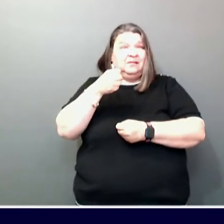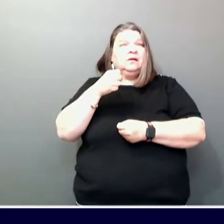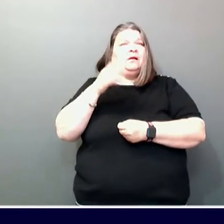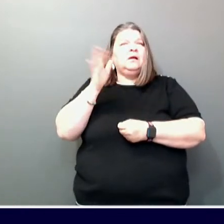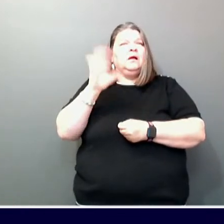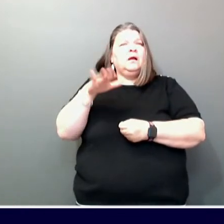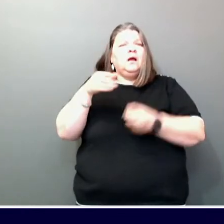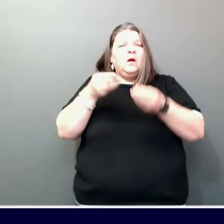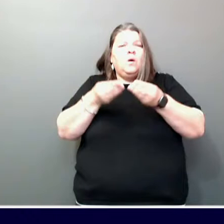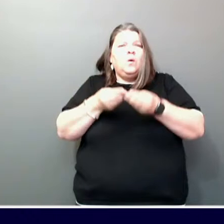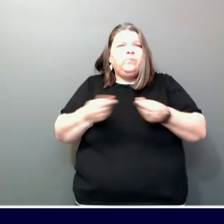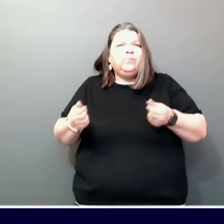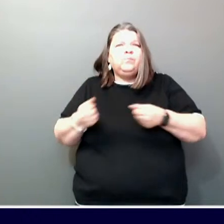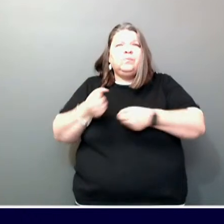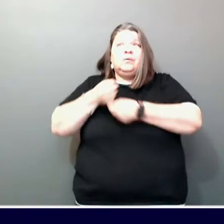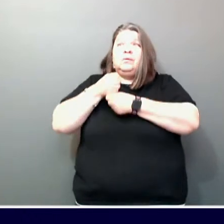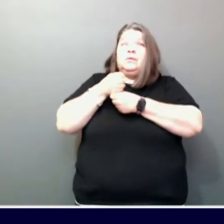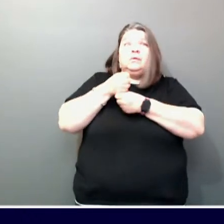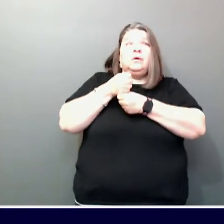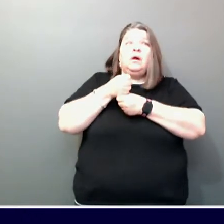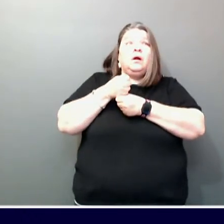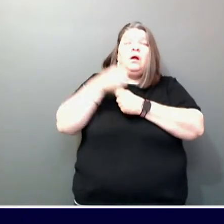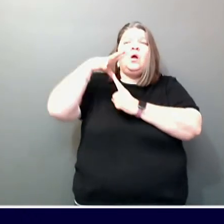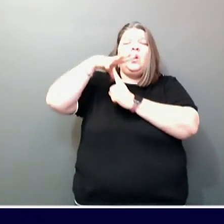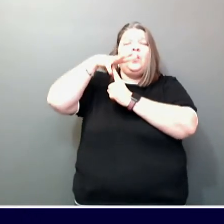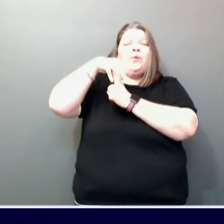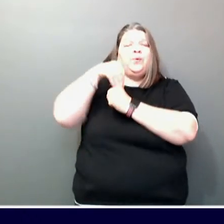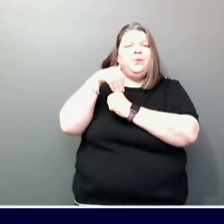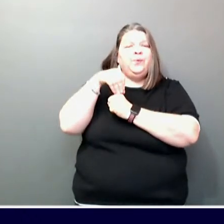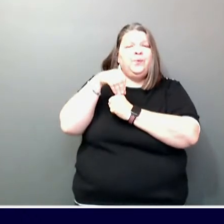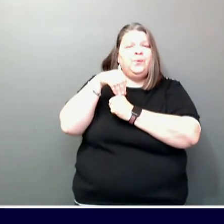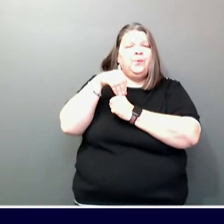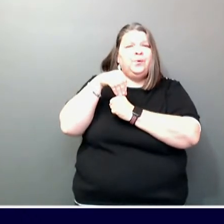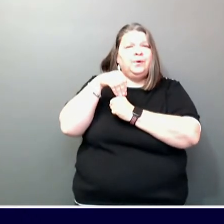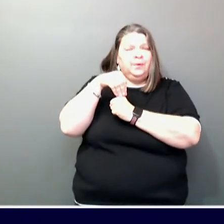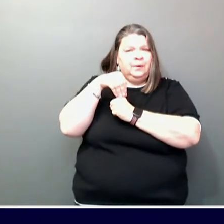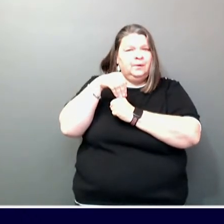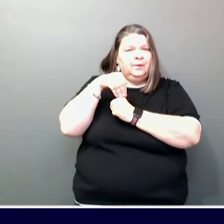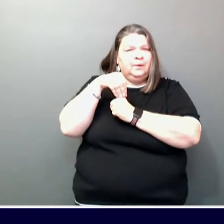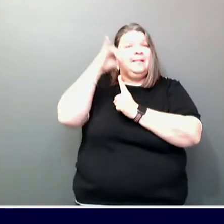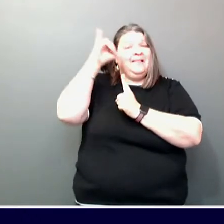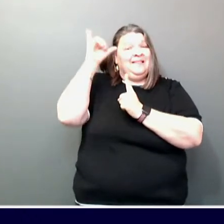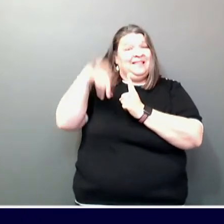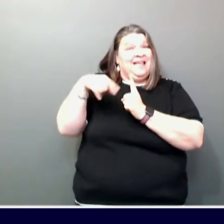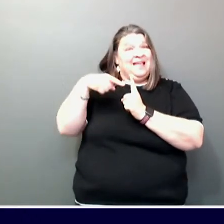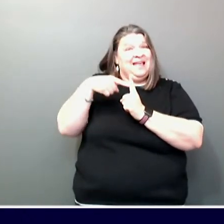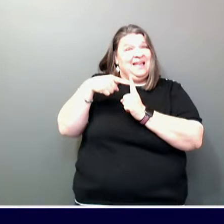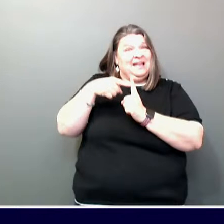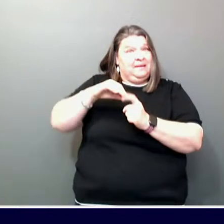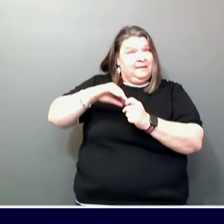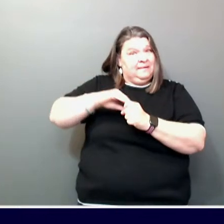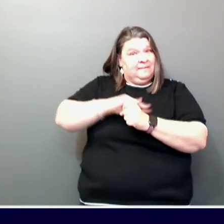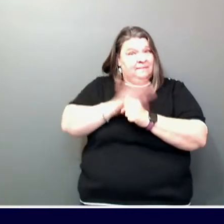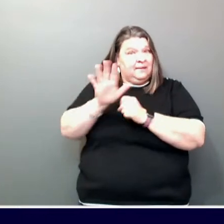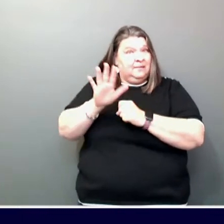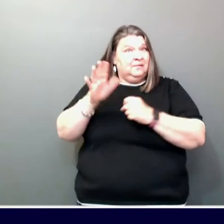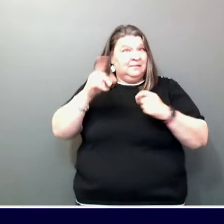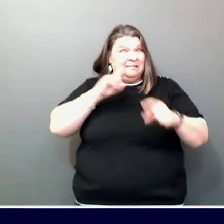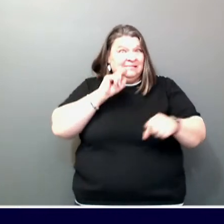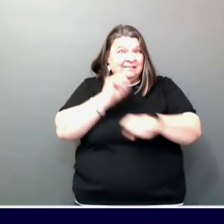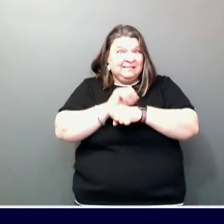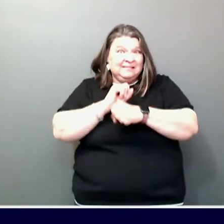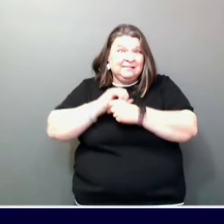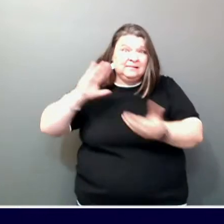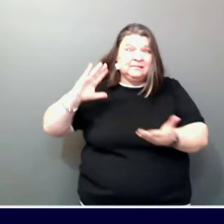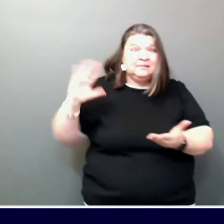on the ground evolves, so too will our recommendations. When it comes to masking in schools, we're